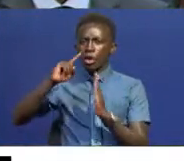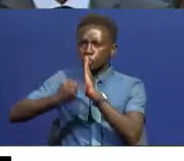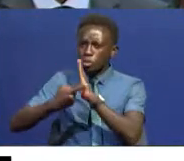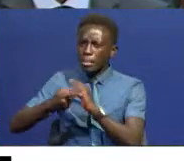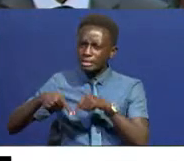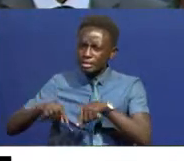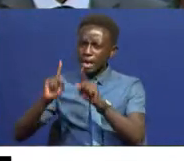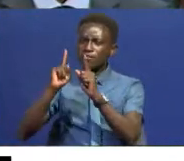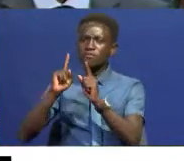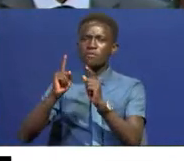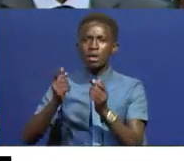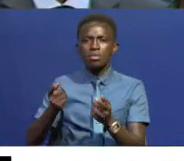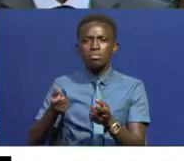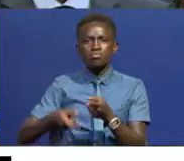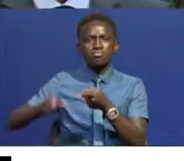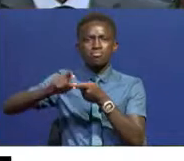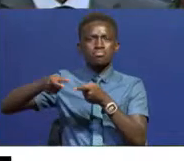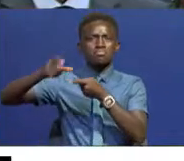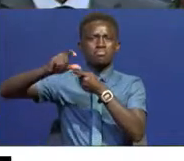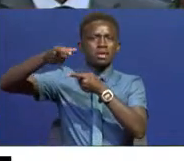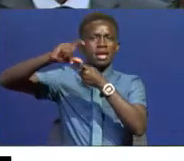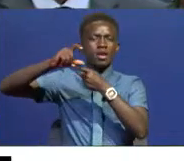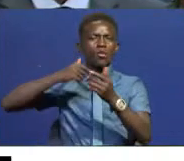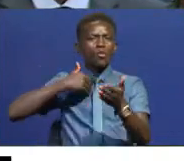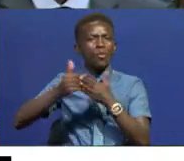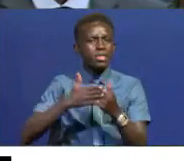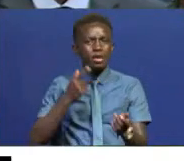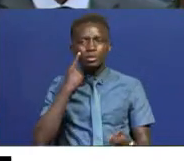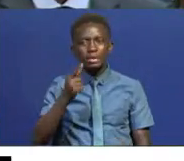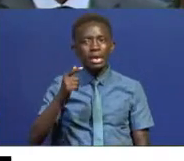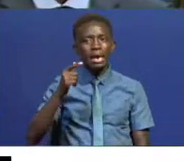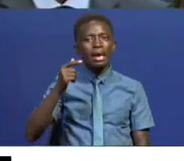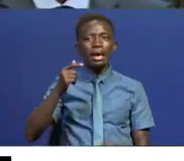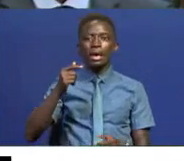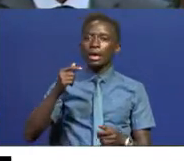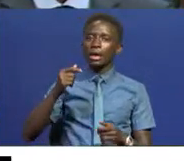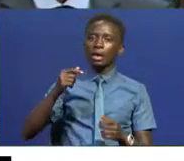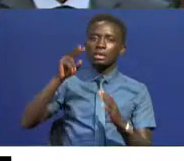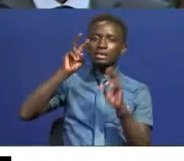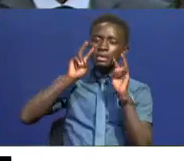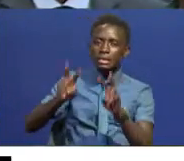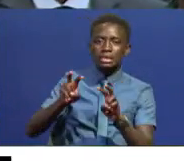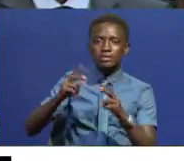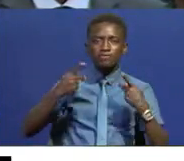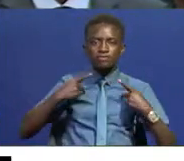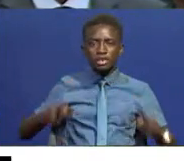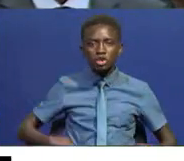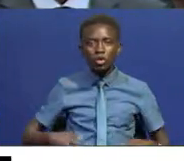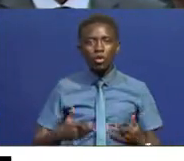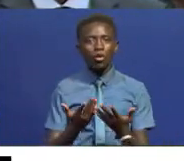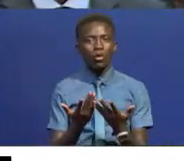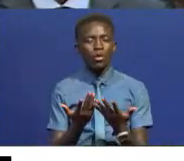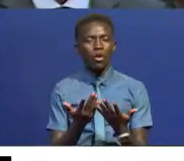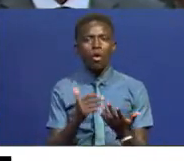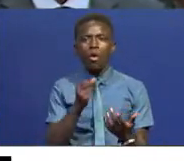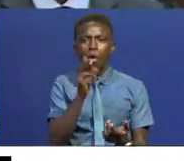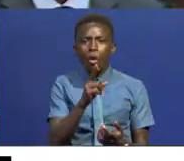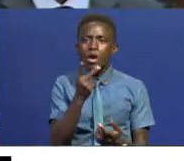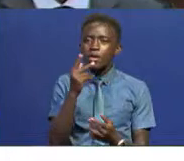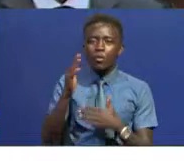of remuneration regardless of fiscal sustainability or urgent development needs of